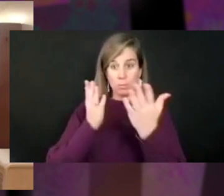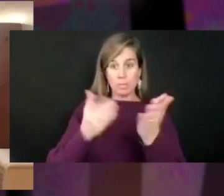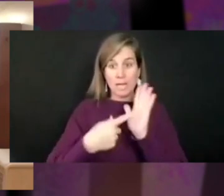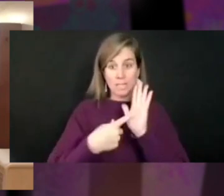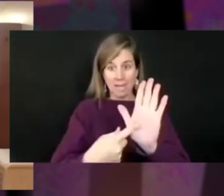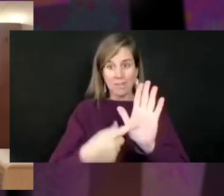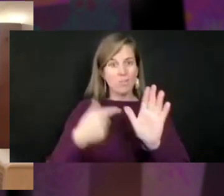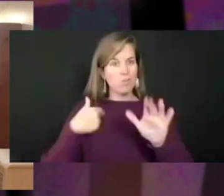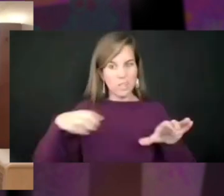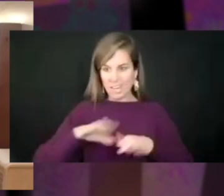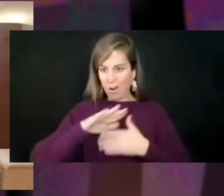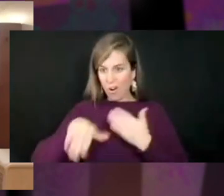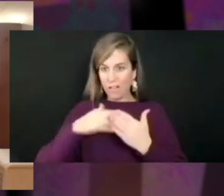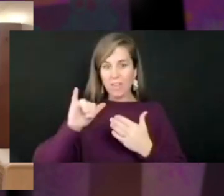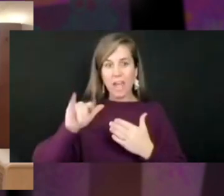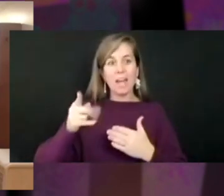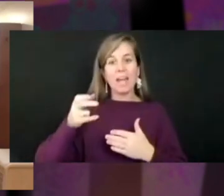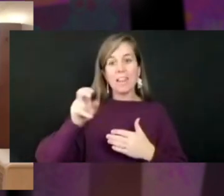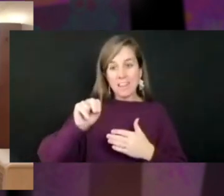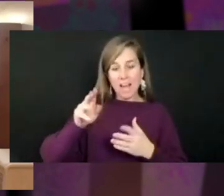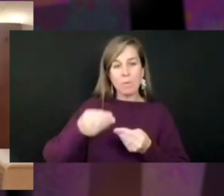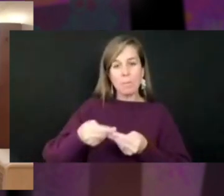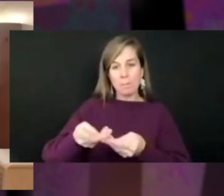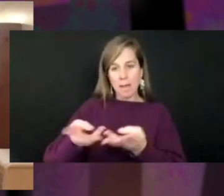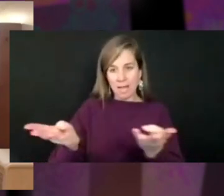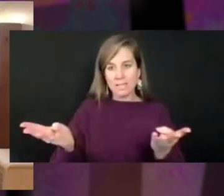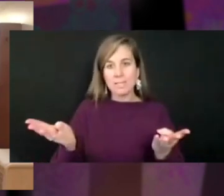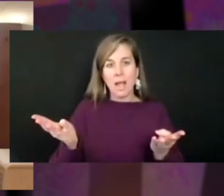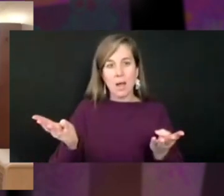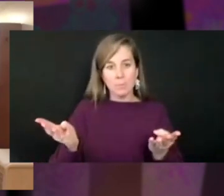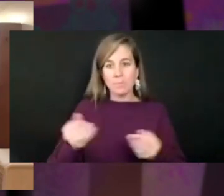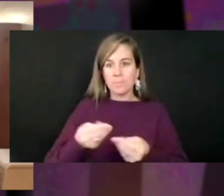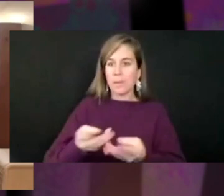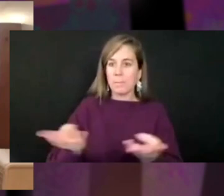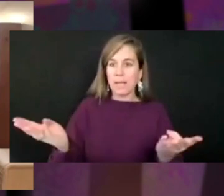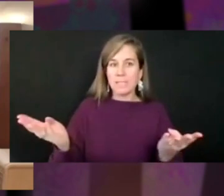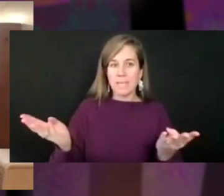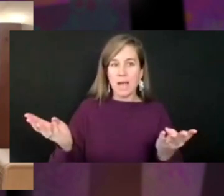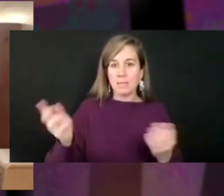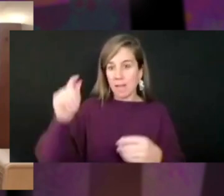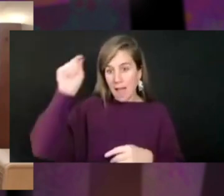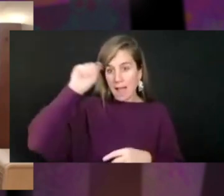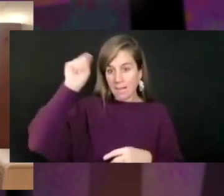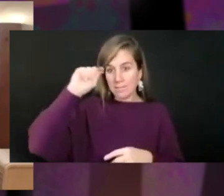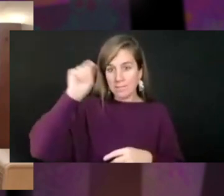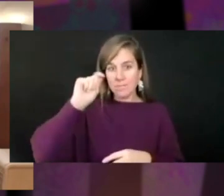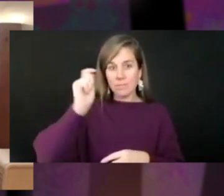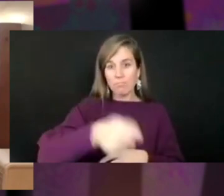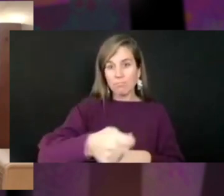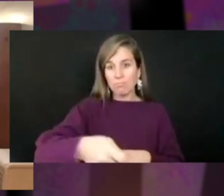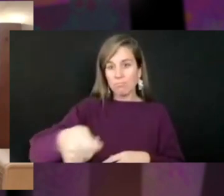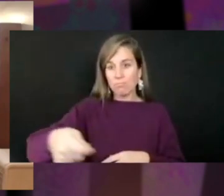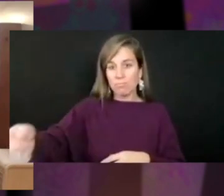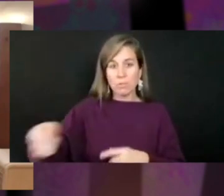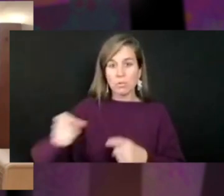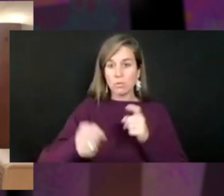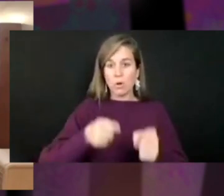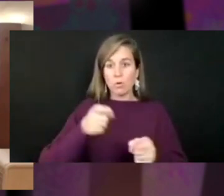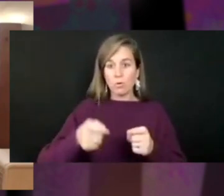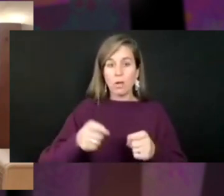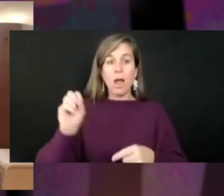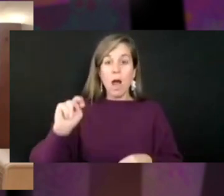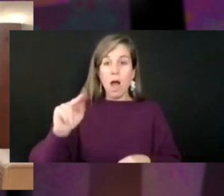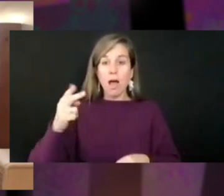that and then passing out, passing a hat around and asking people to donate. On the Boards took it a step